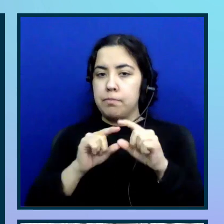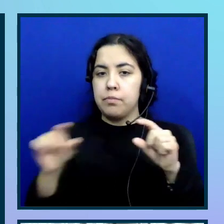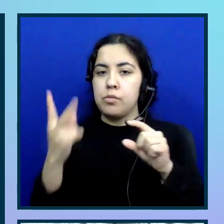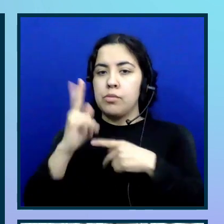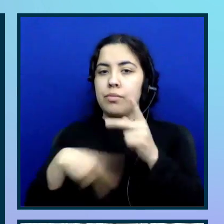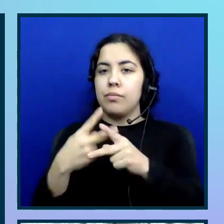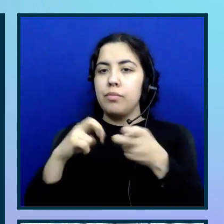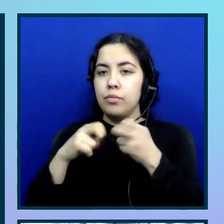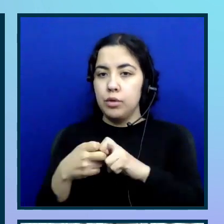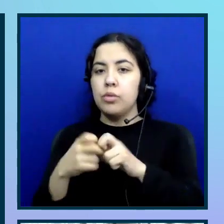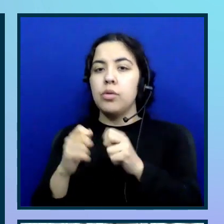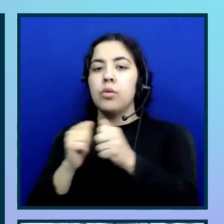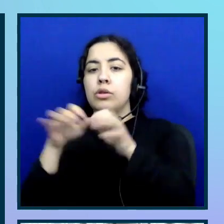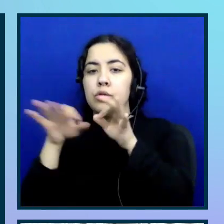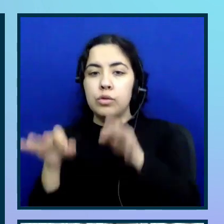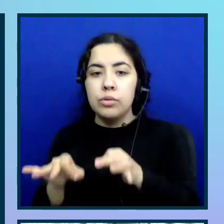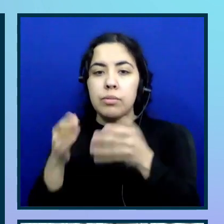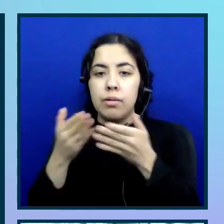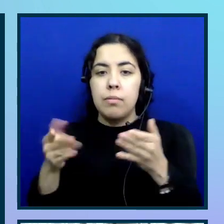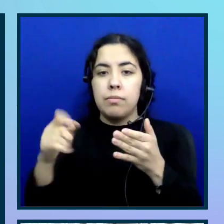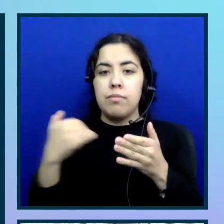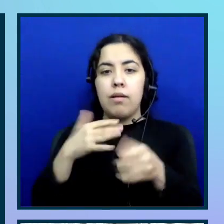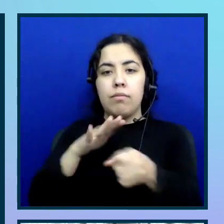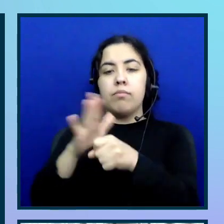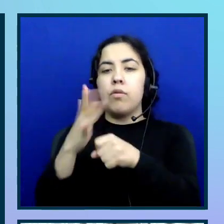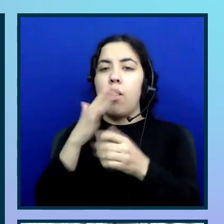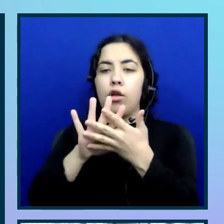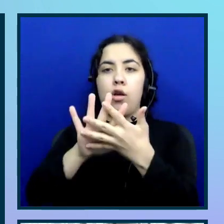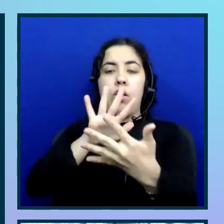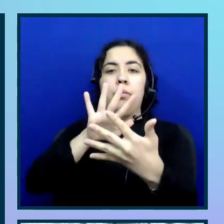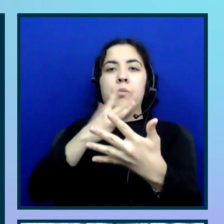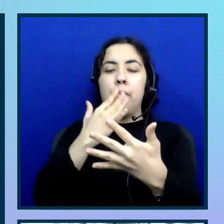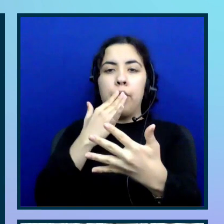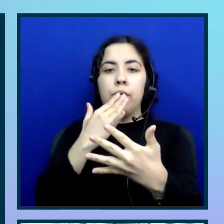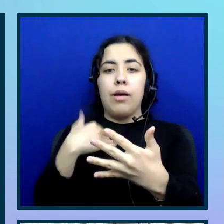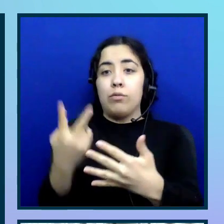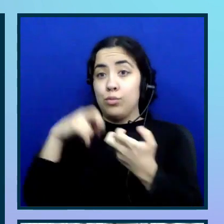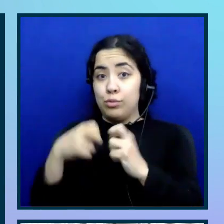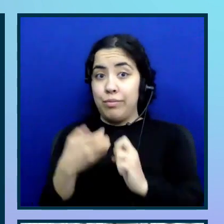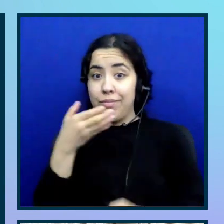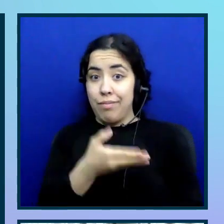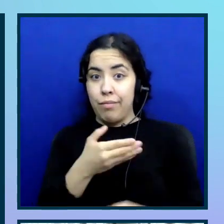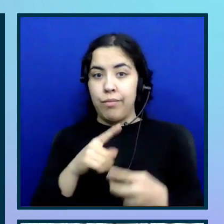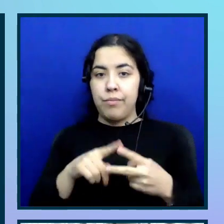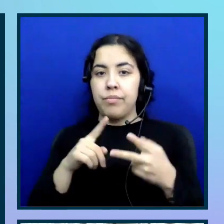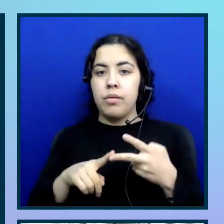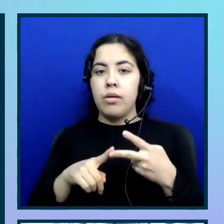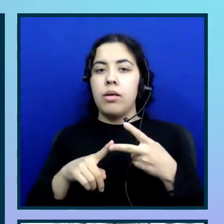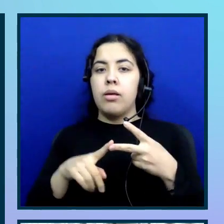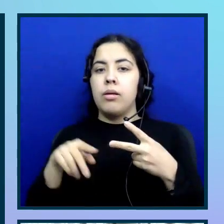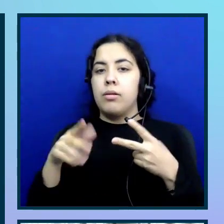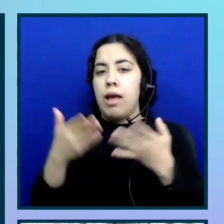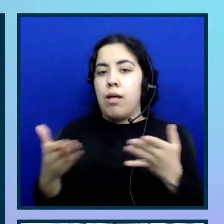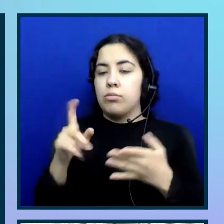with the issue description of elements must have sufficient color contrast. You can see that we have 2 issues there. And elements should have a tab,